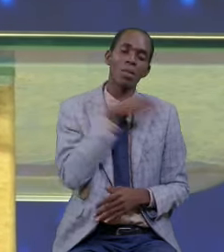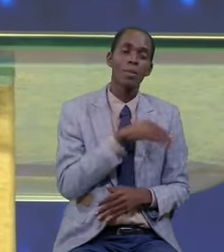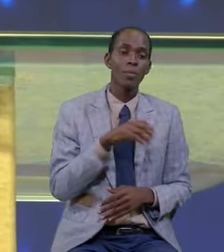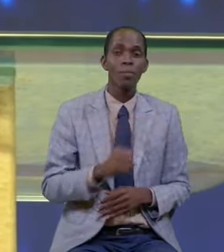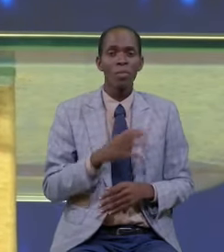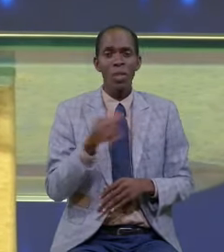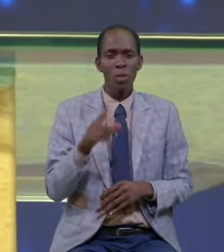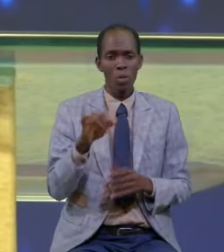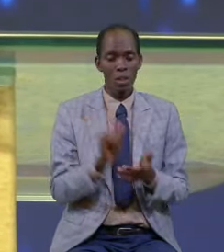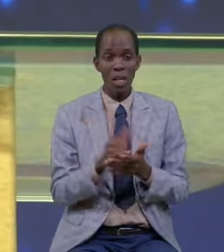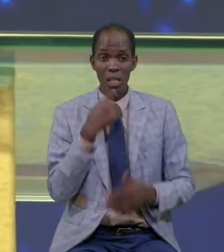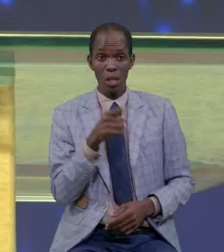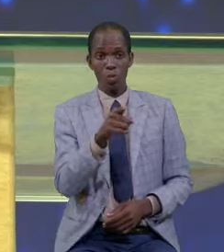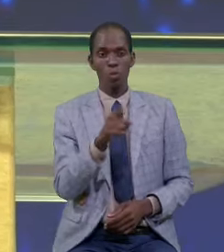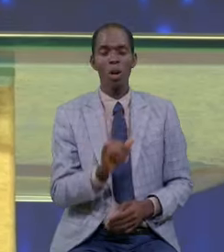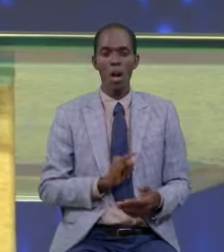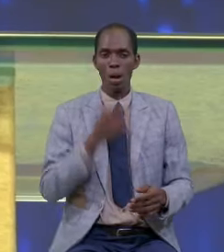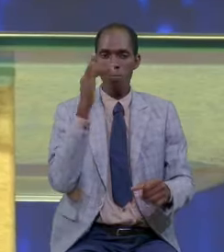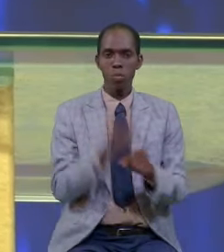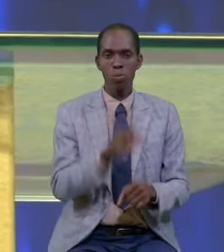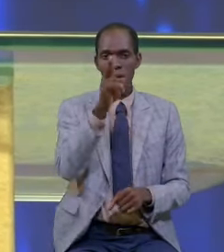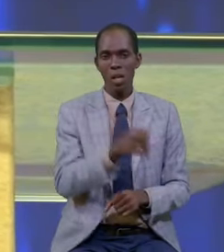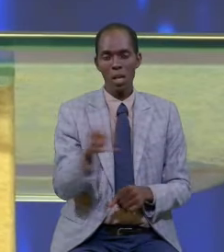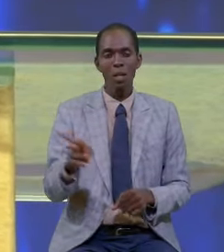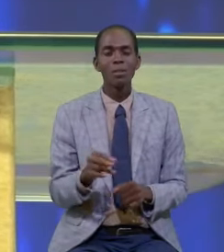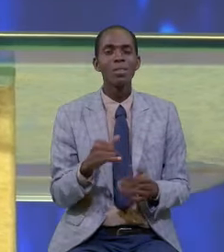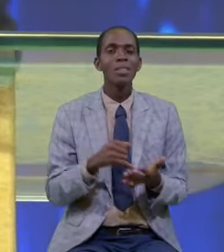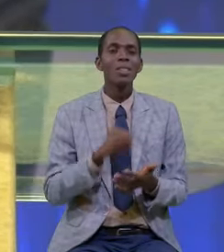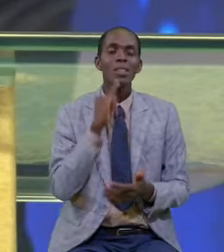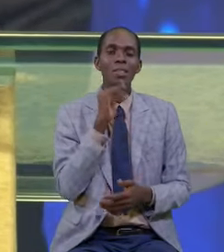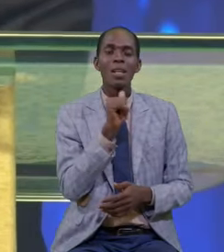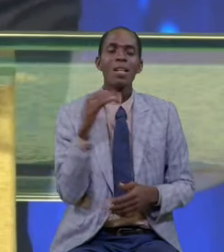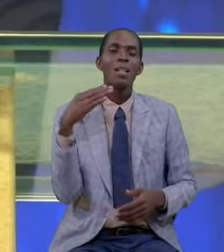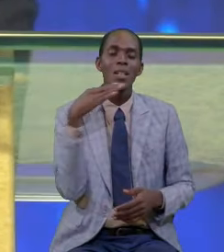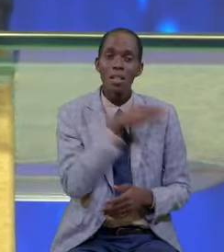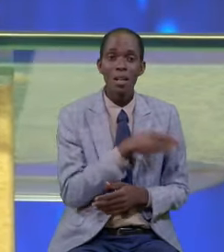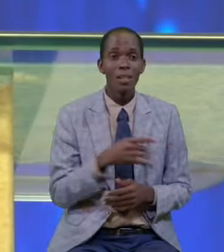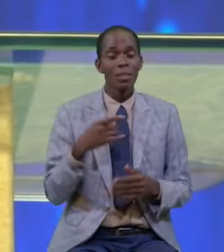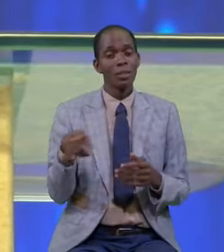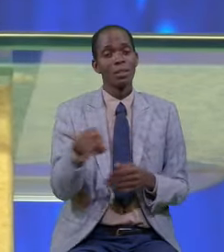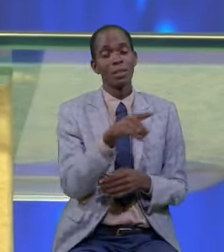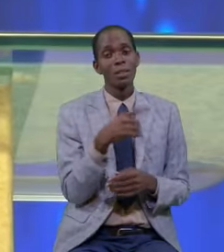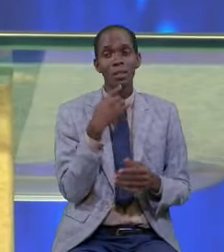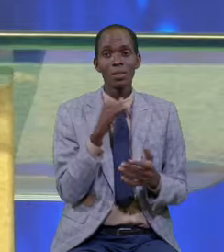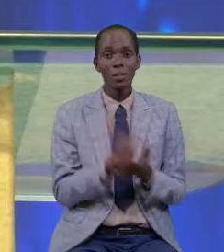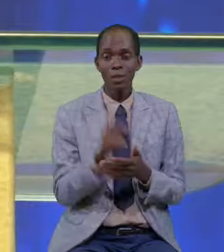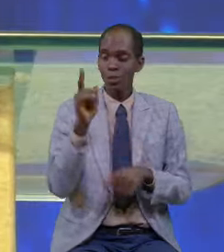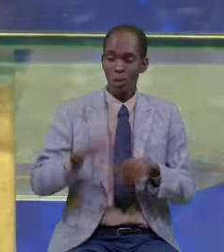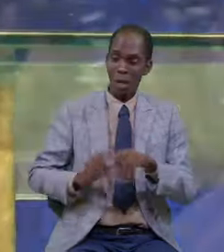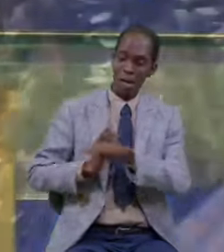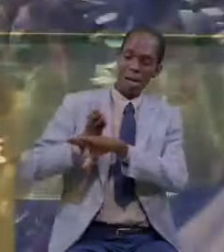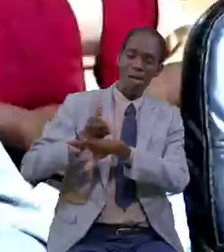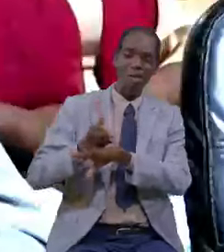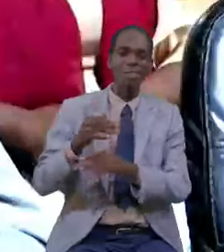you, I will finish you, is a lie. They say, you will not cross over, it's a